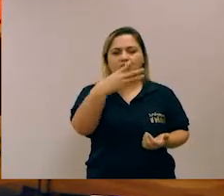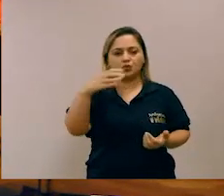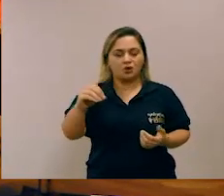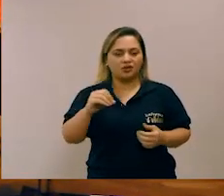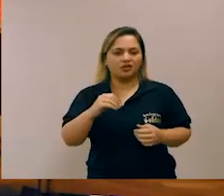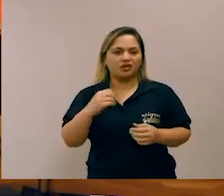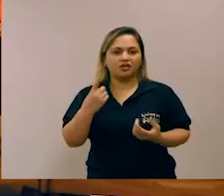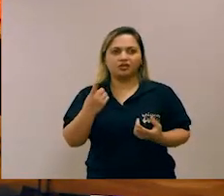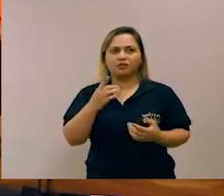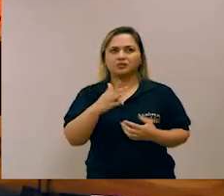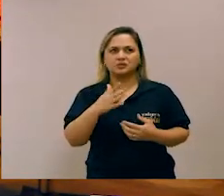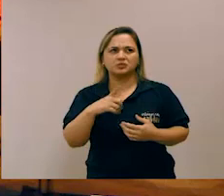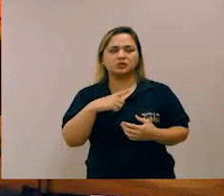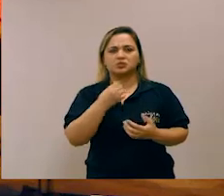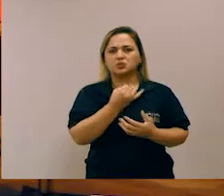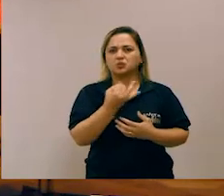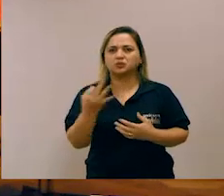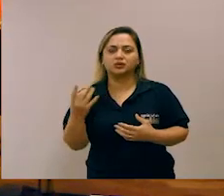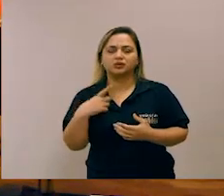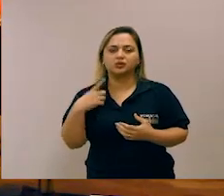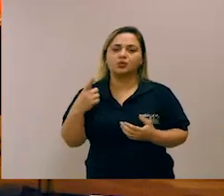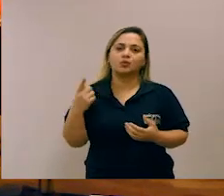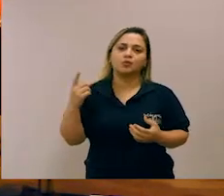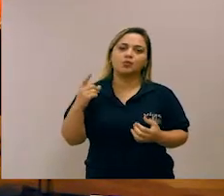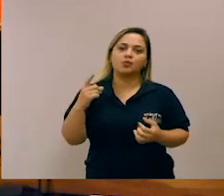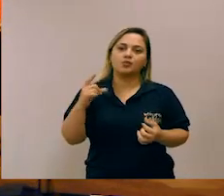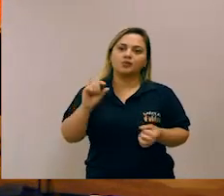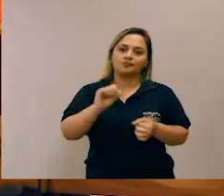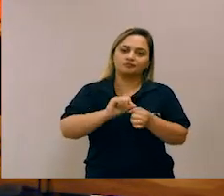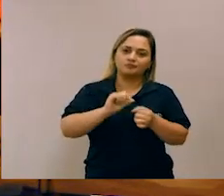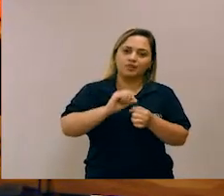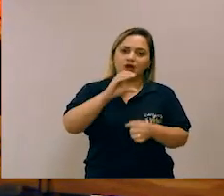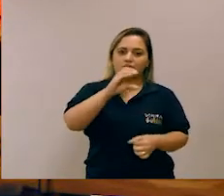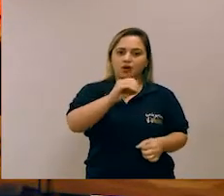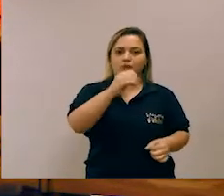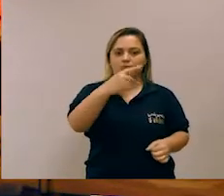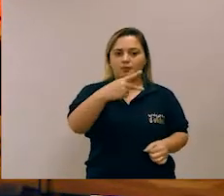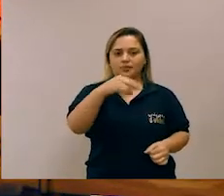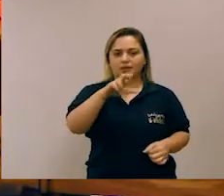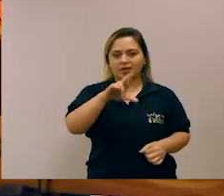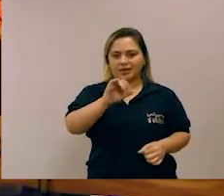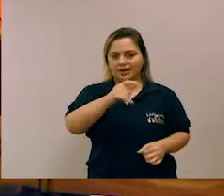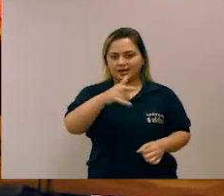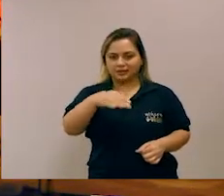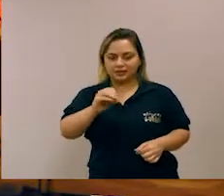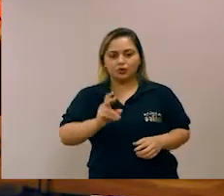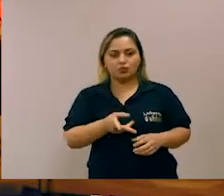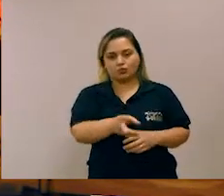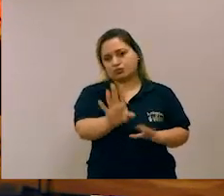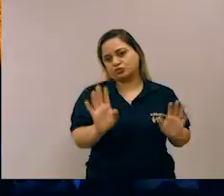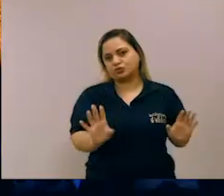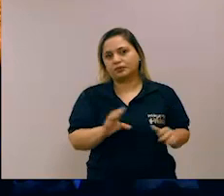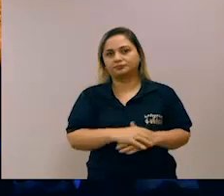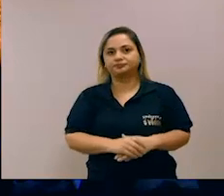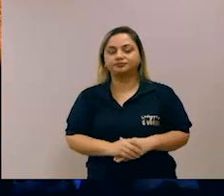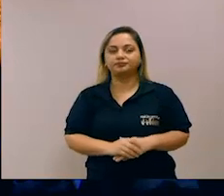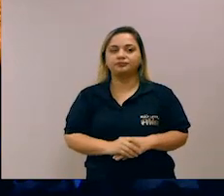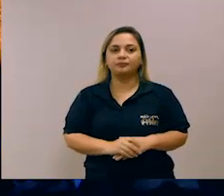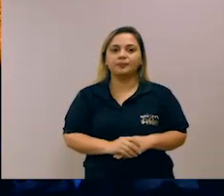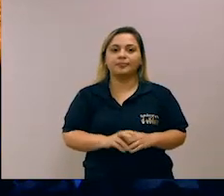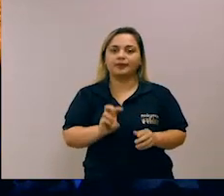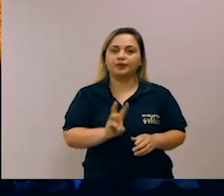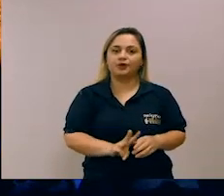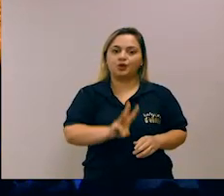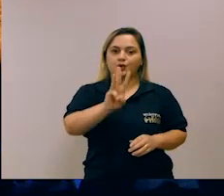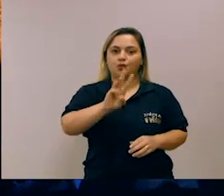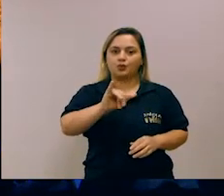about 140 people to keep the operation working. Basically, that's it. Did you understand it?